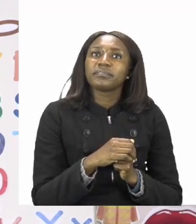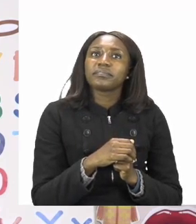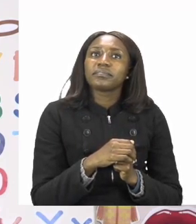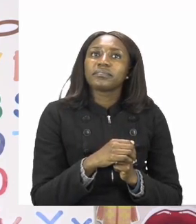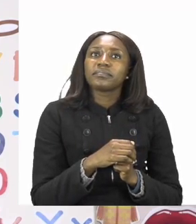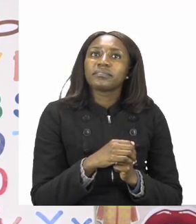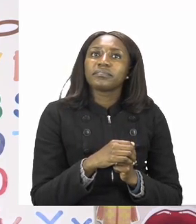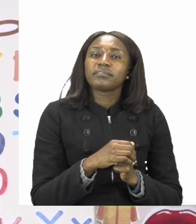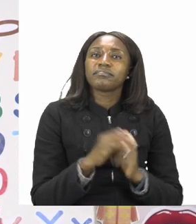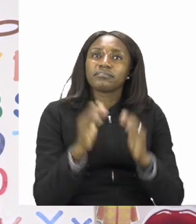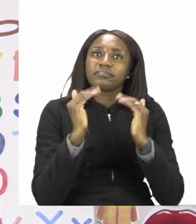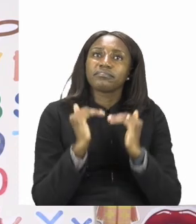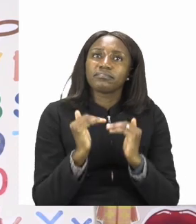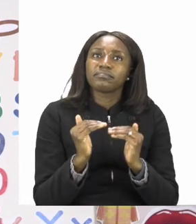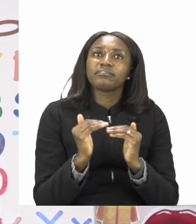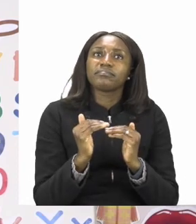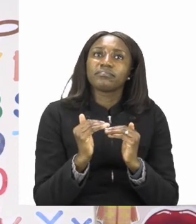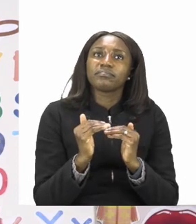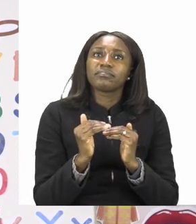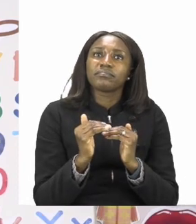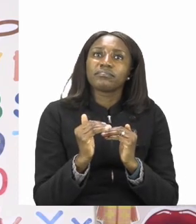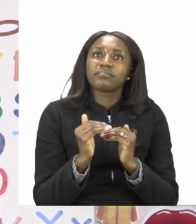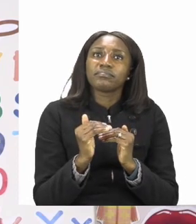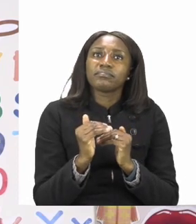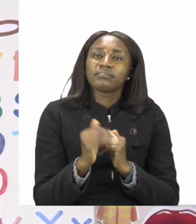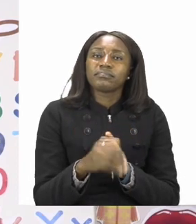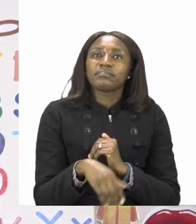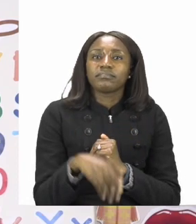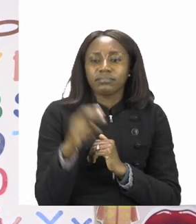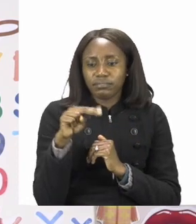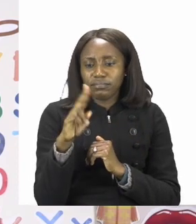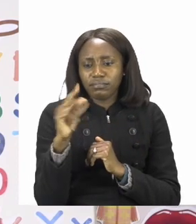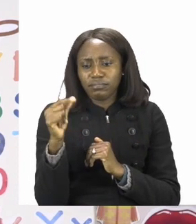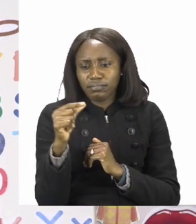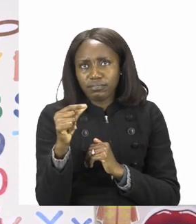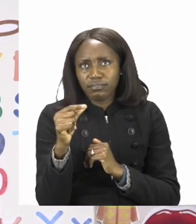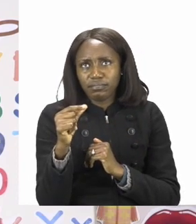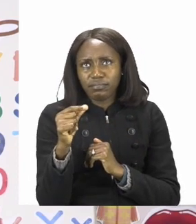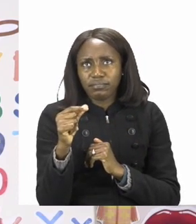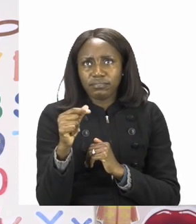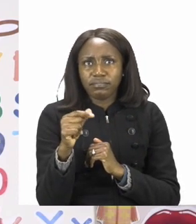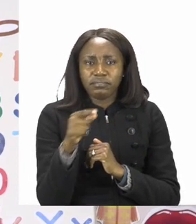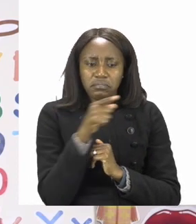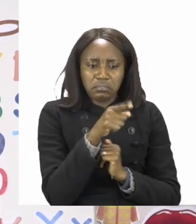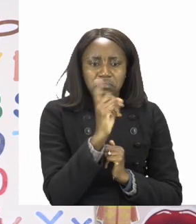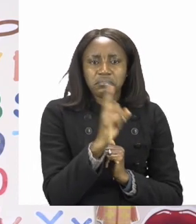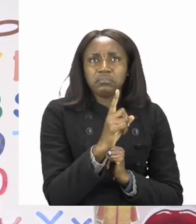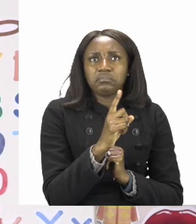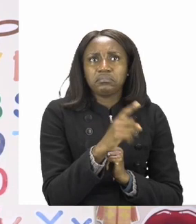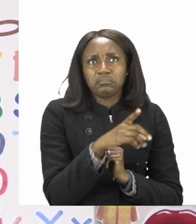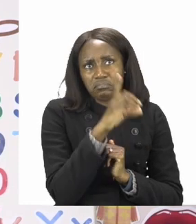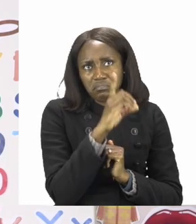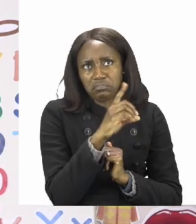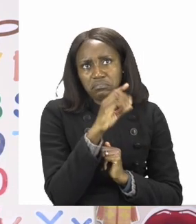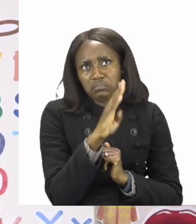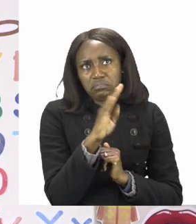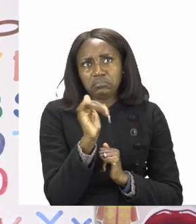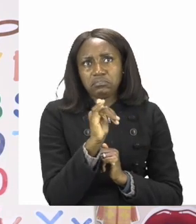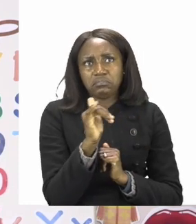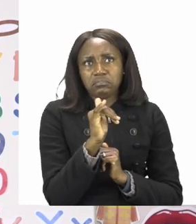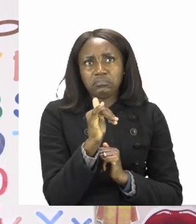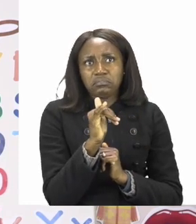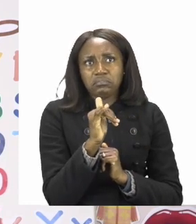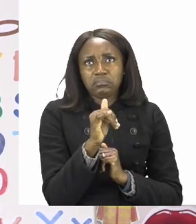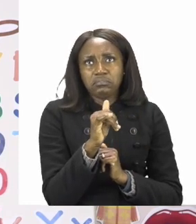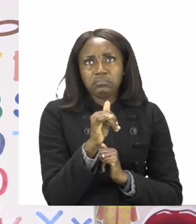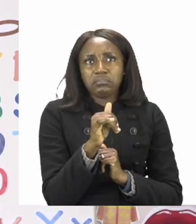The next one has ug for the last letters. This is the item that we